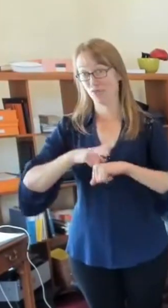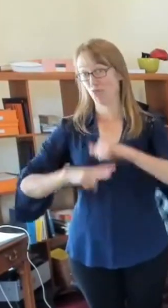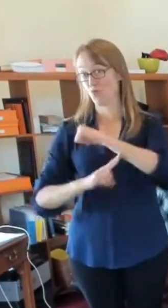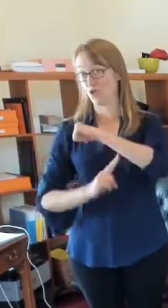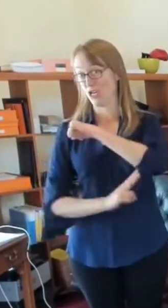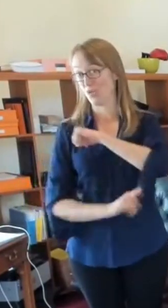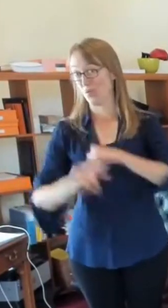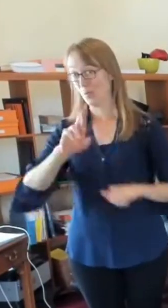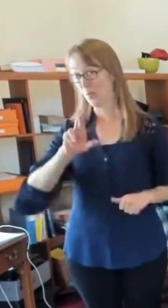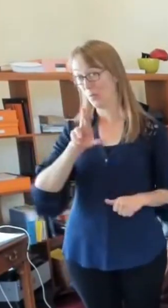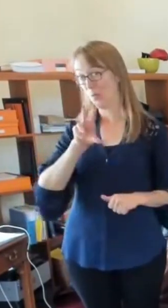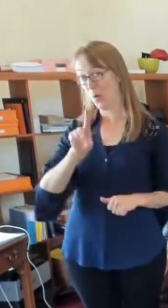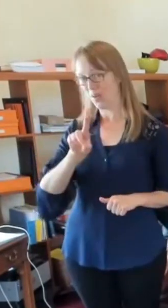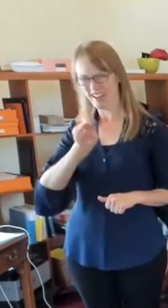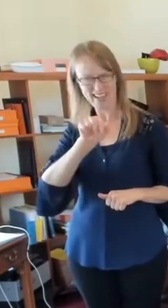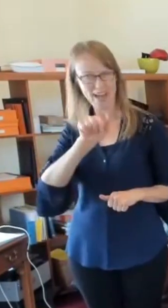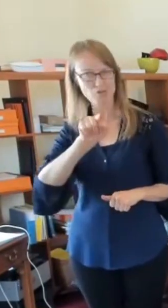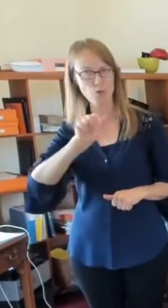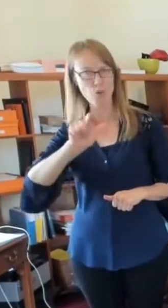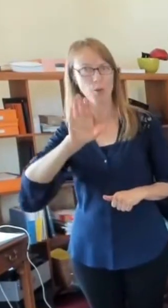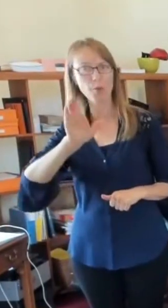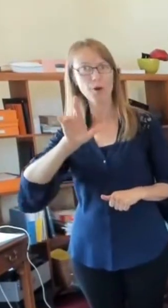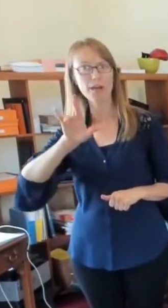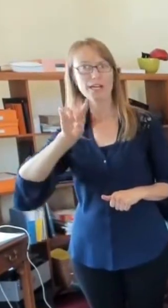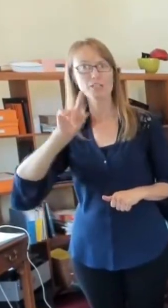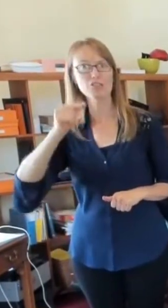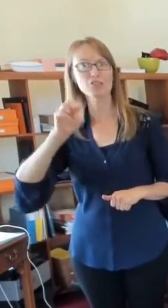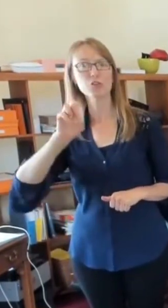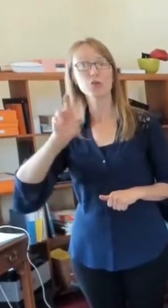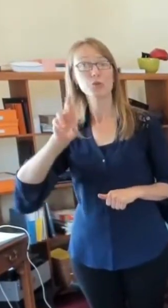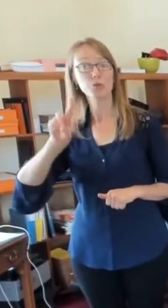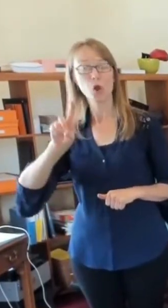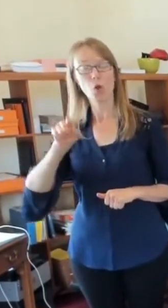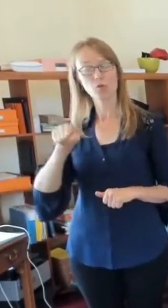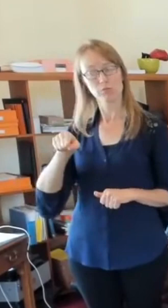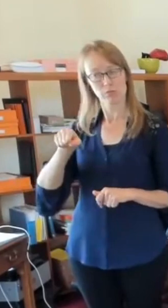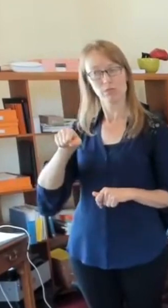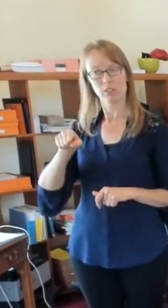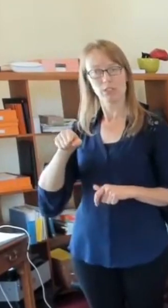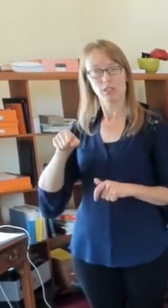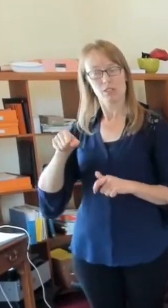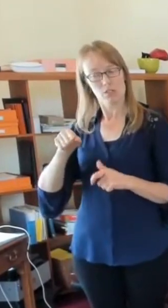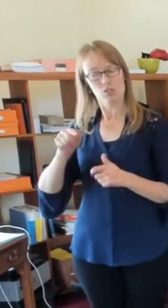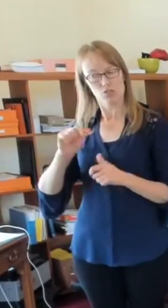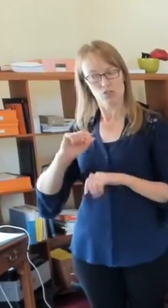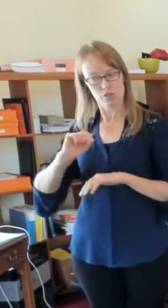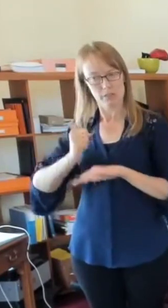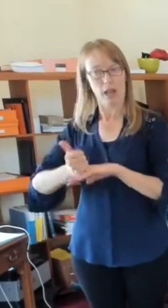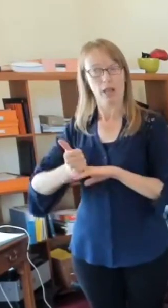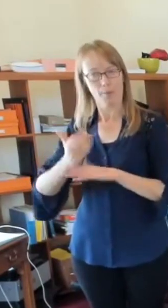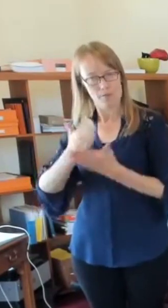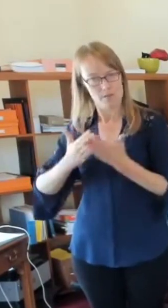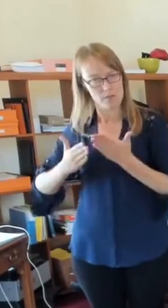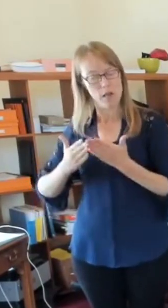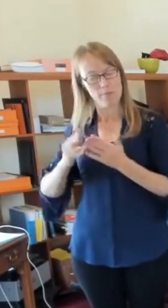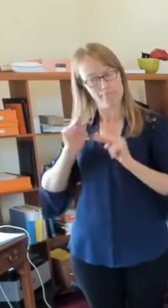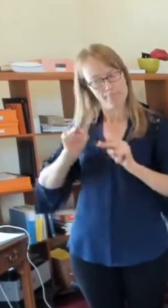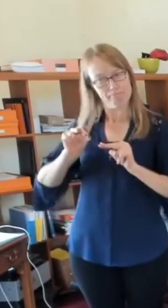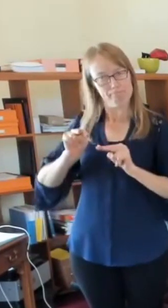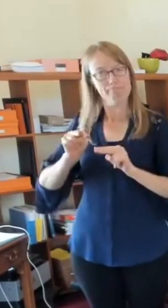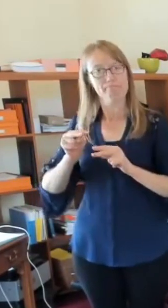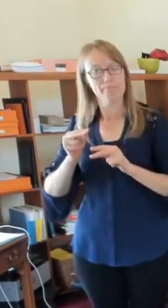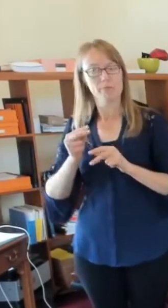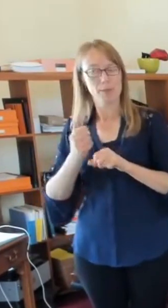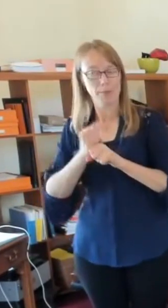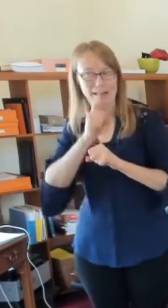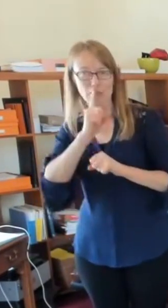And those are just beginning to be made in order to slow traffic on Natural Bridge. That is a street where last